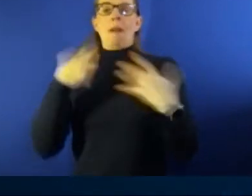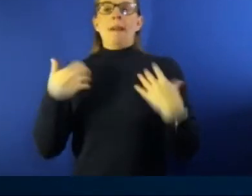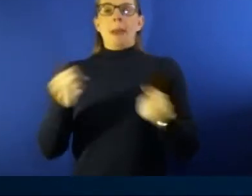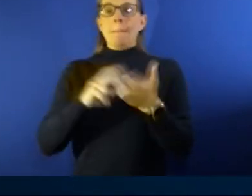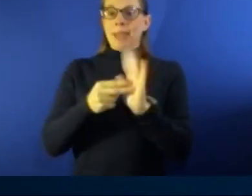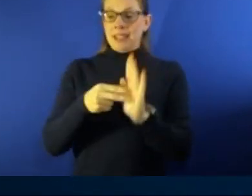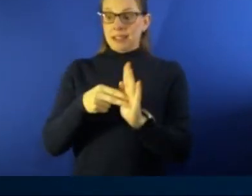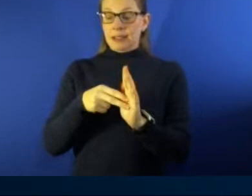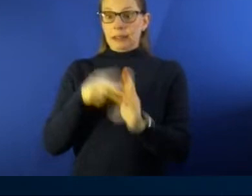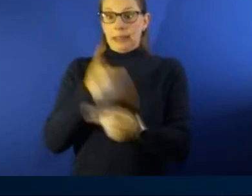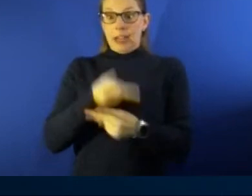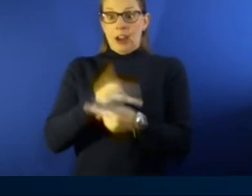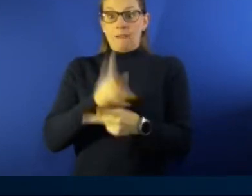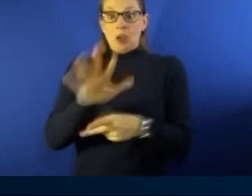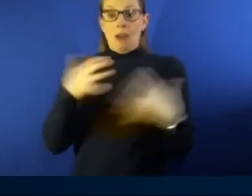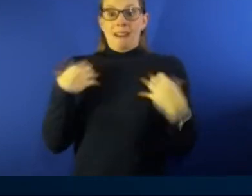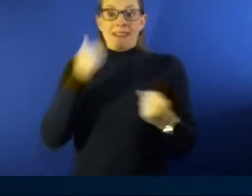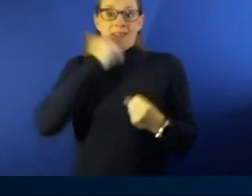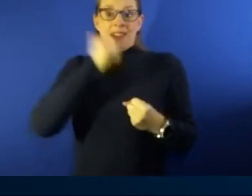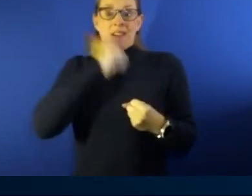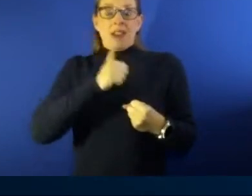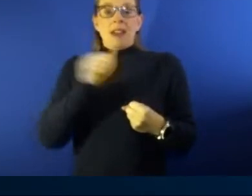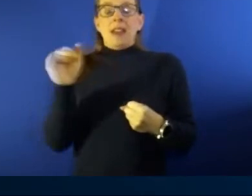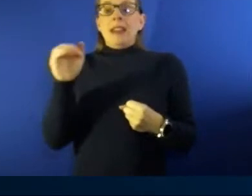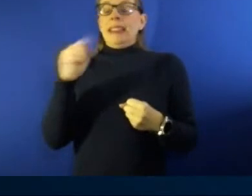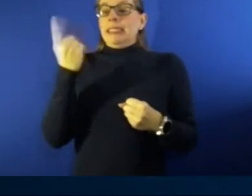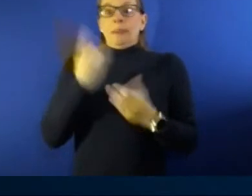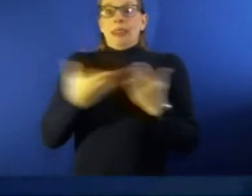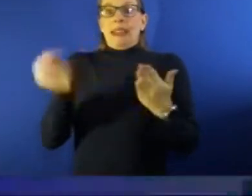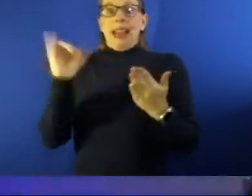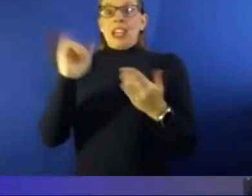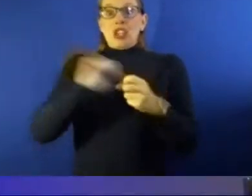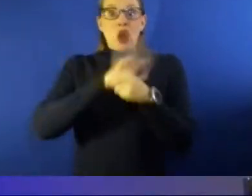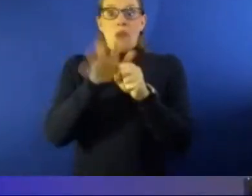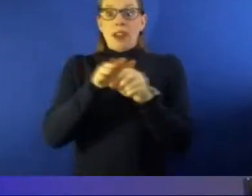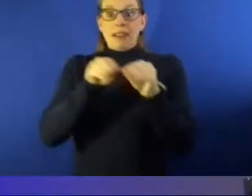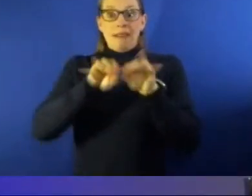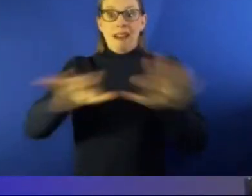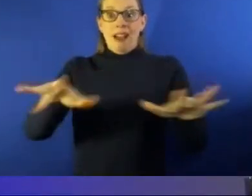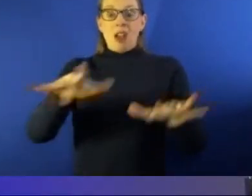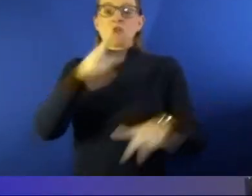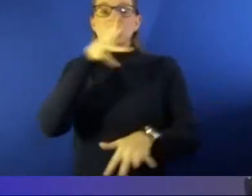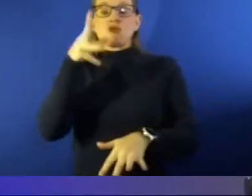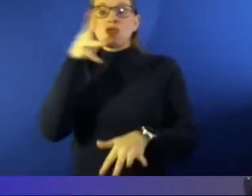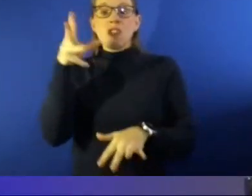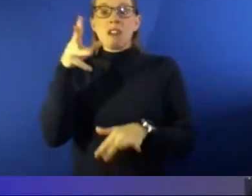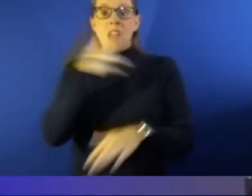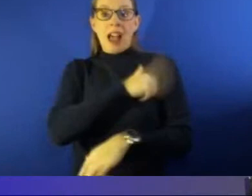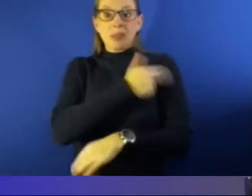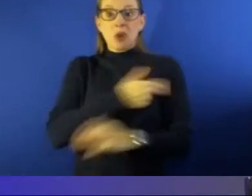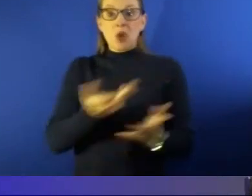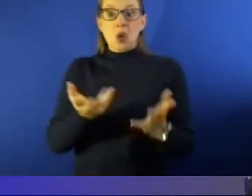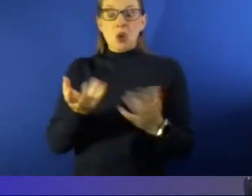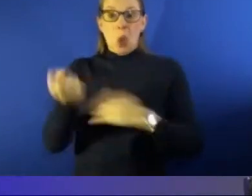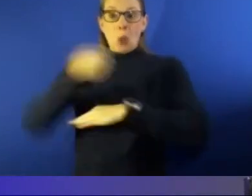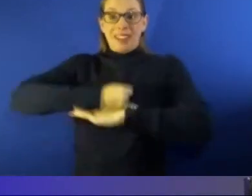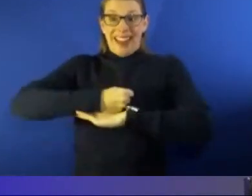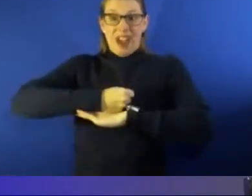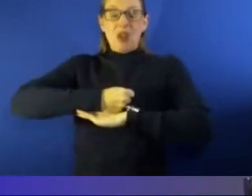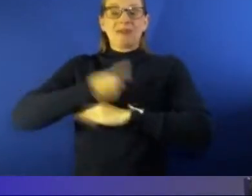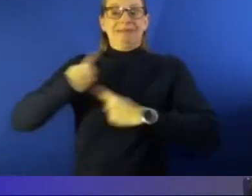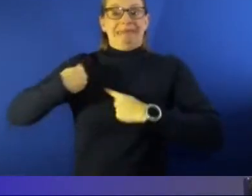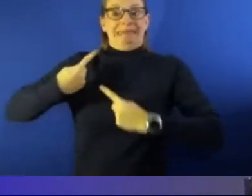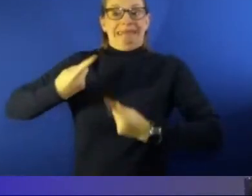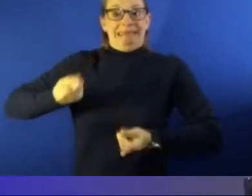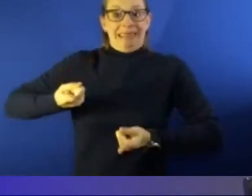regular basis, and then something like COVID comes in. We've had a lot of rural hospitals close down in recent years, and so really it's just